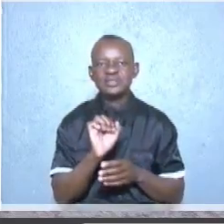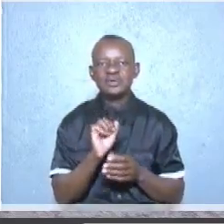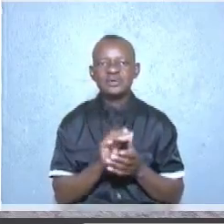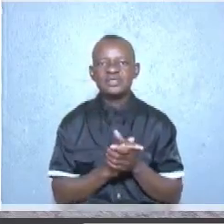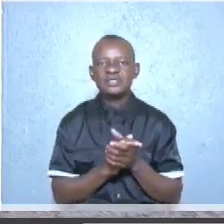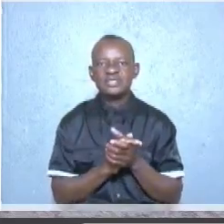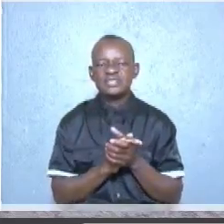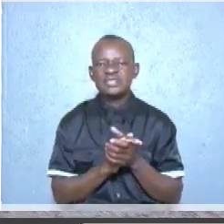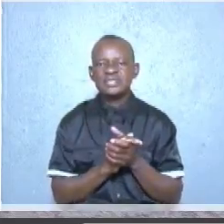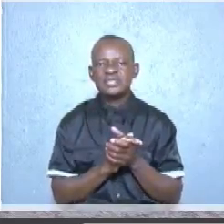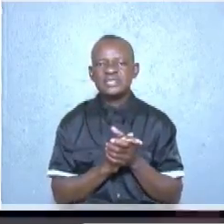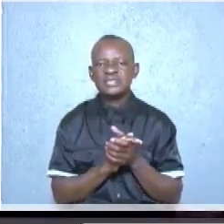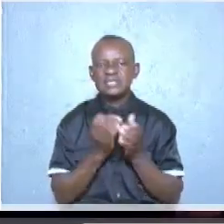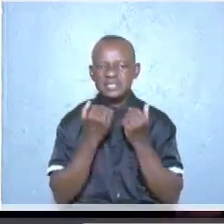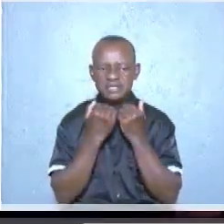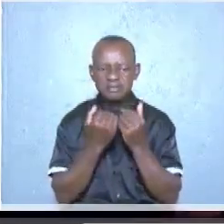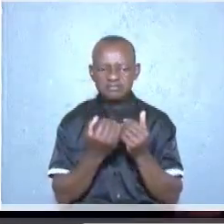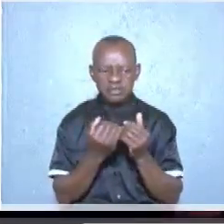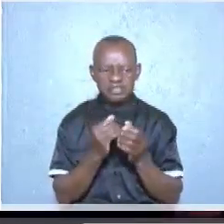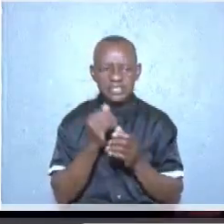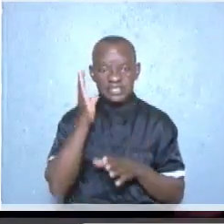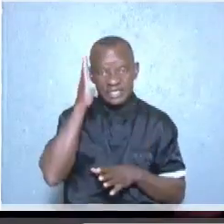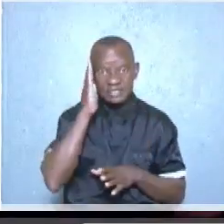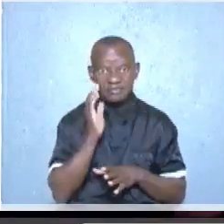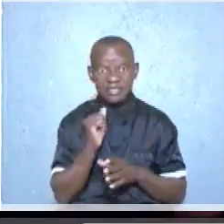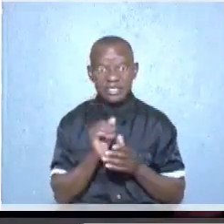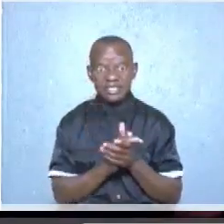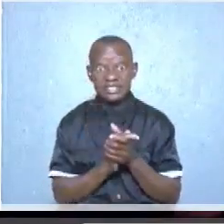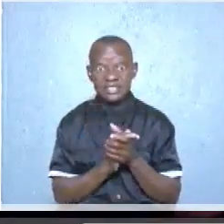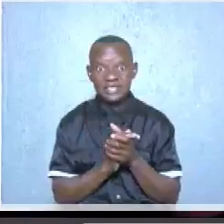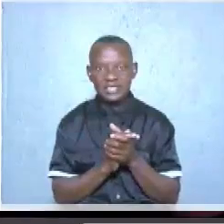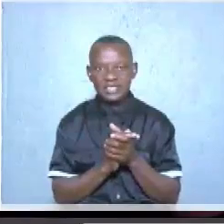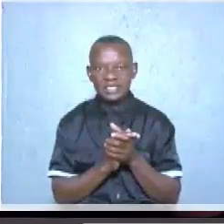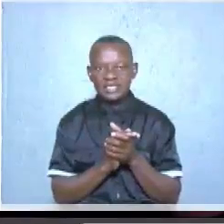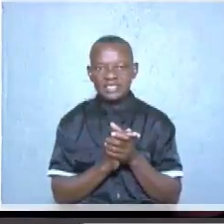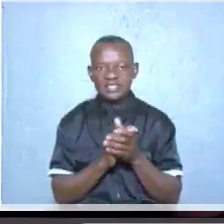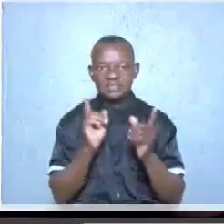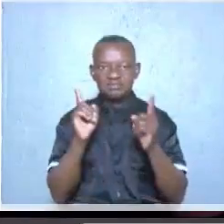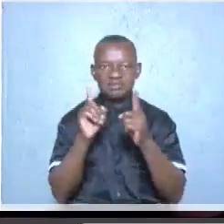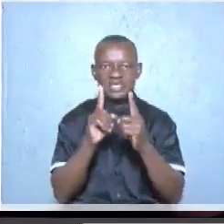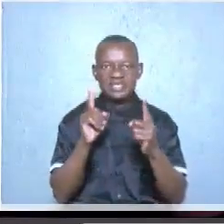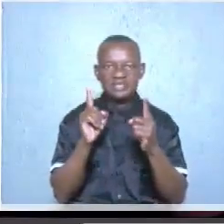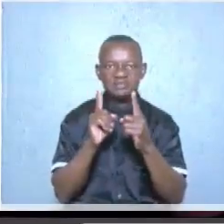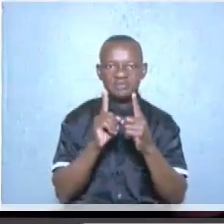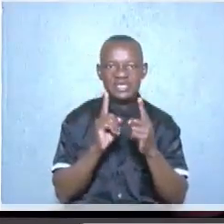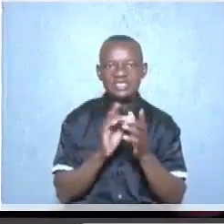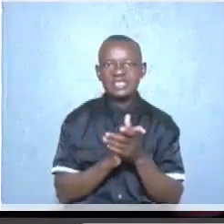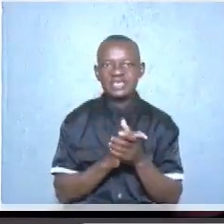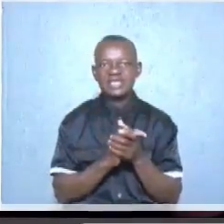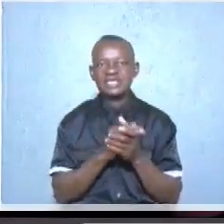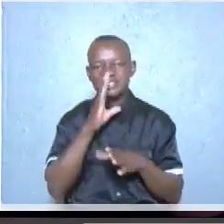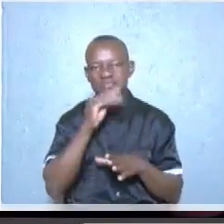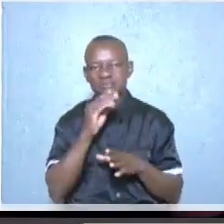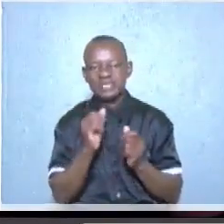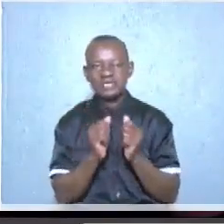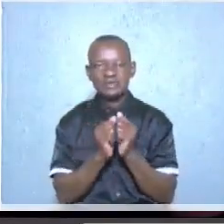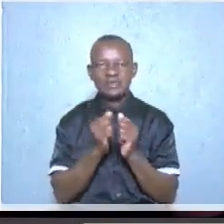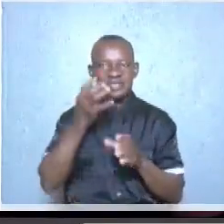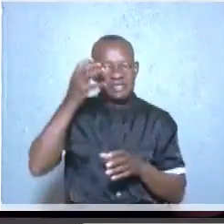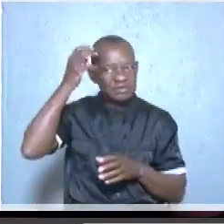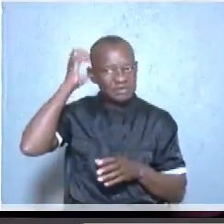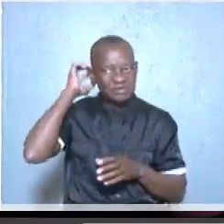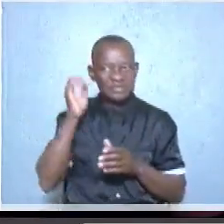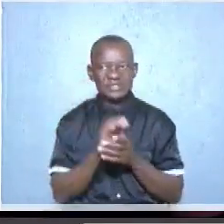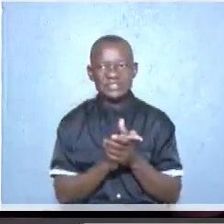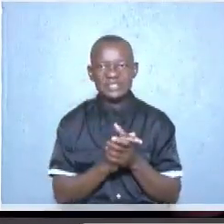what I enjoyed most of the times that we were able to share with him is when he was relating to